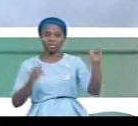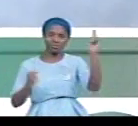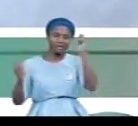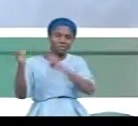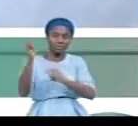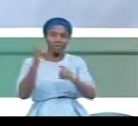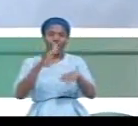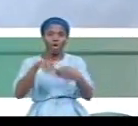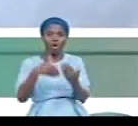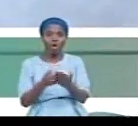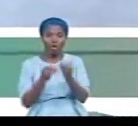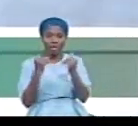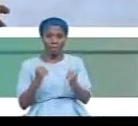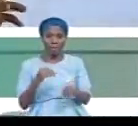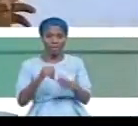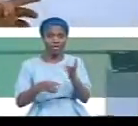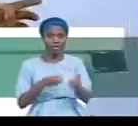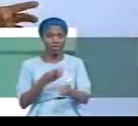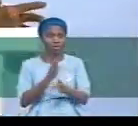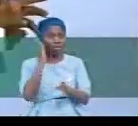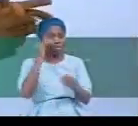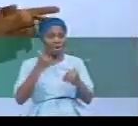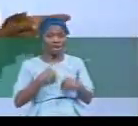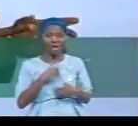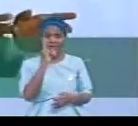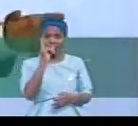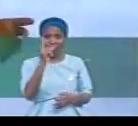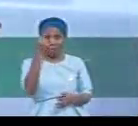one mind. They want to